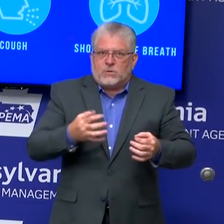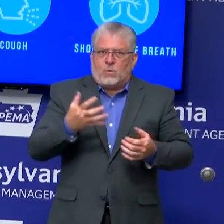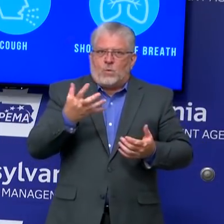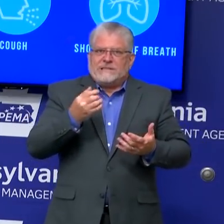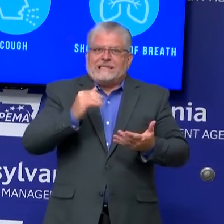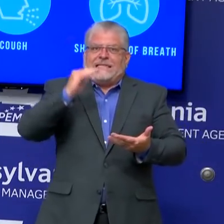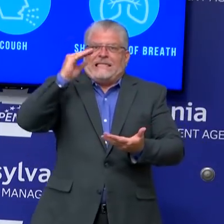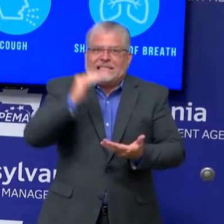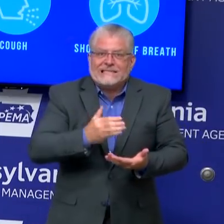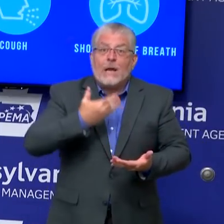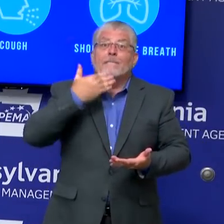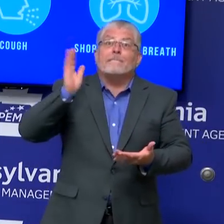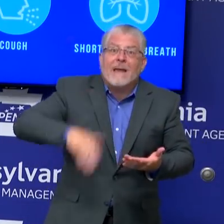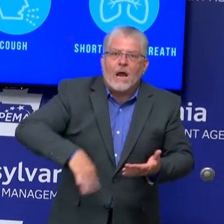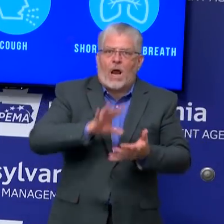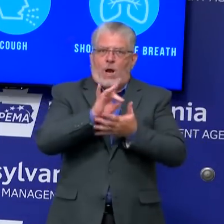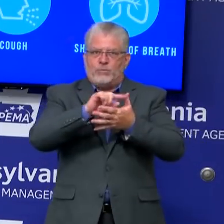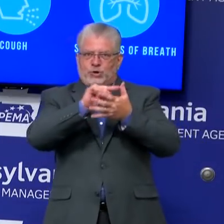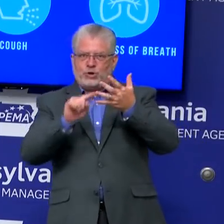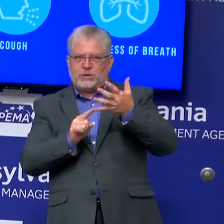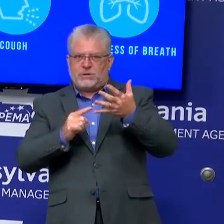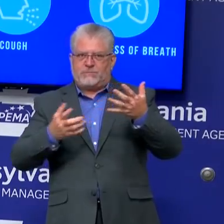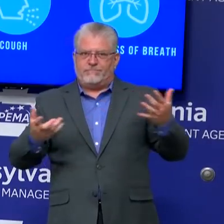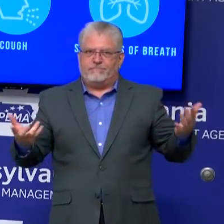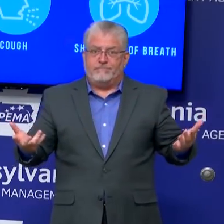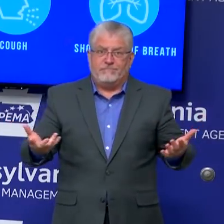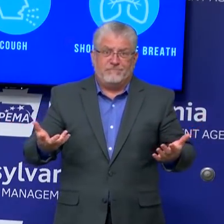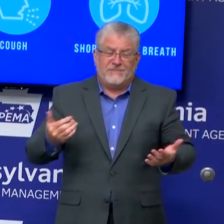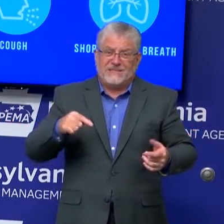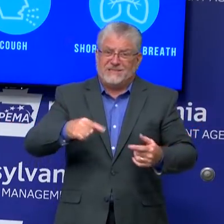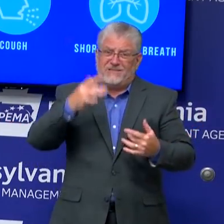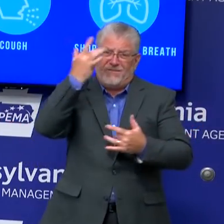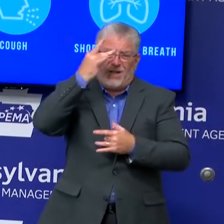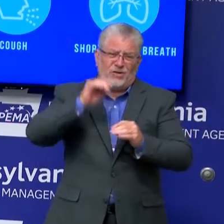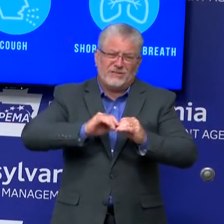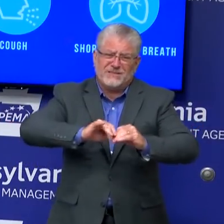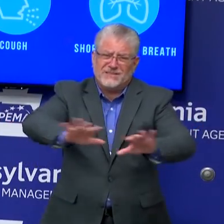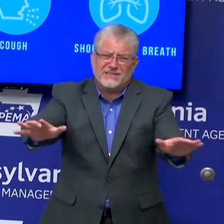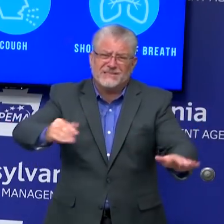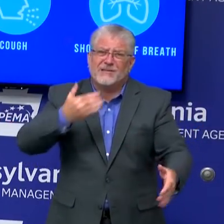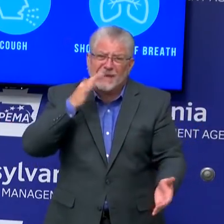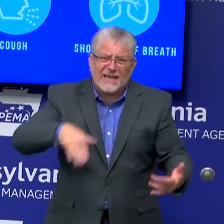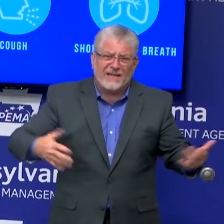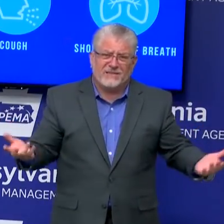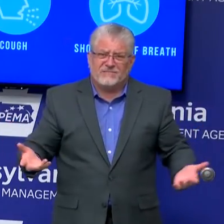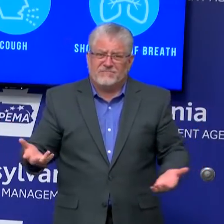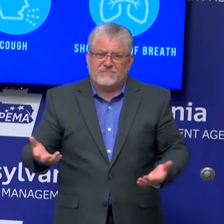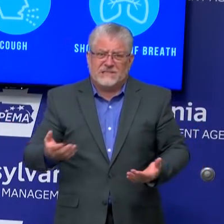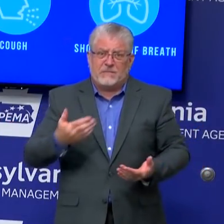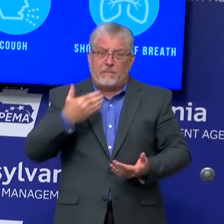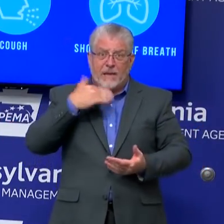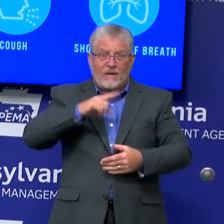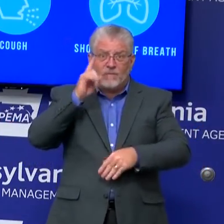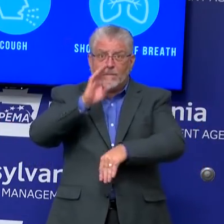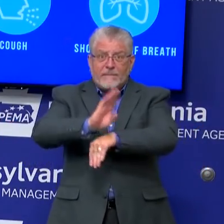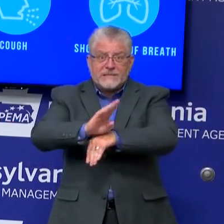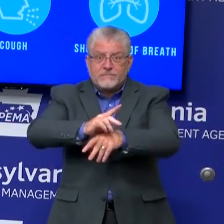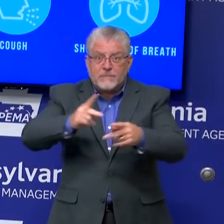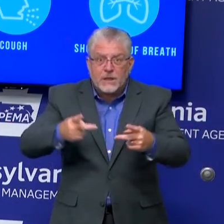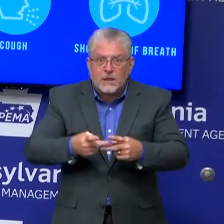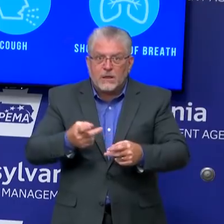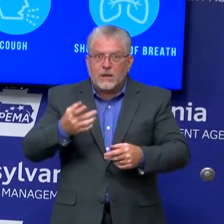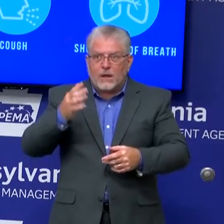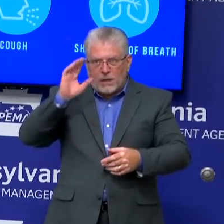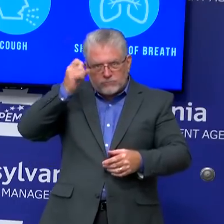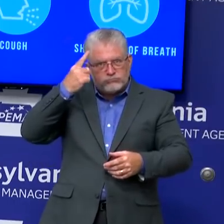Clearly, this is a bad thing for the businesses we're targeting here. The question is, would we be in even a worse